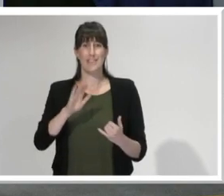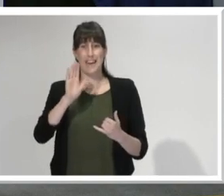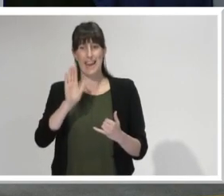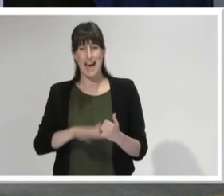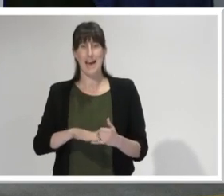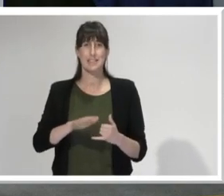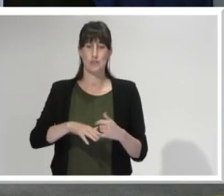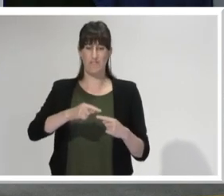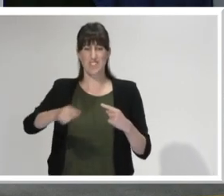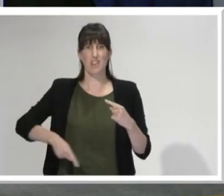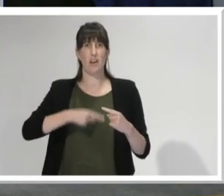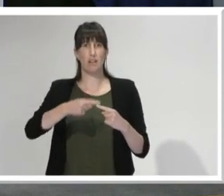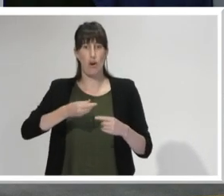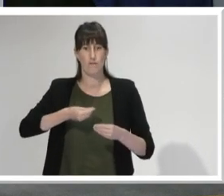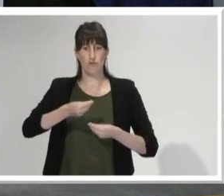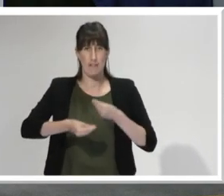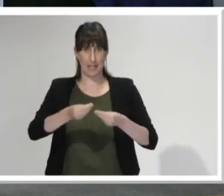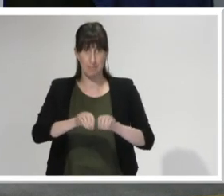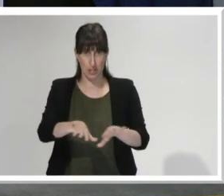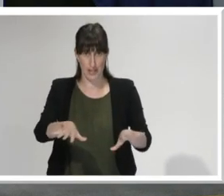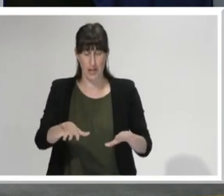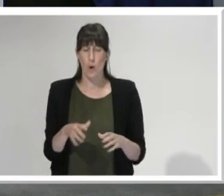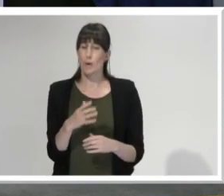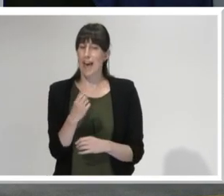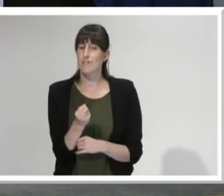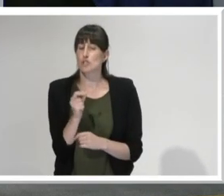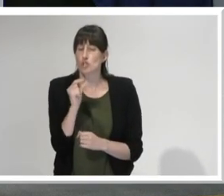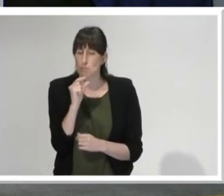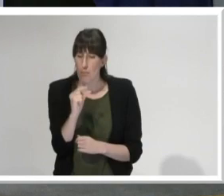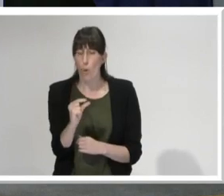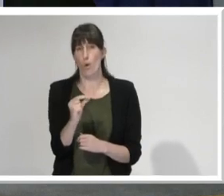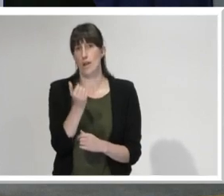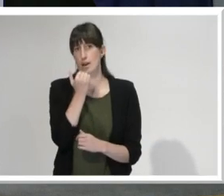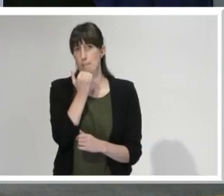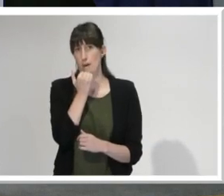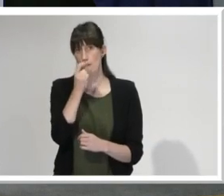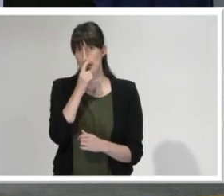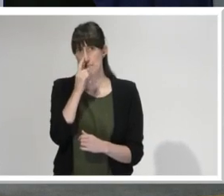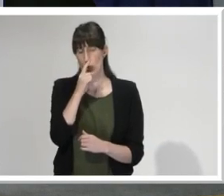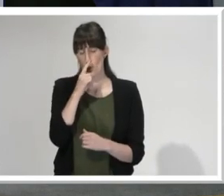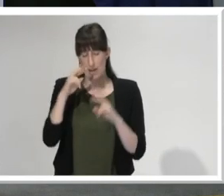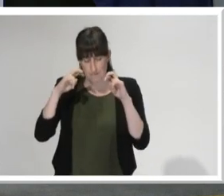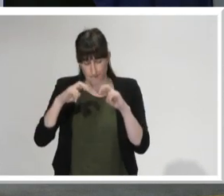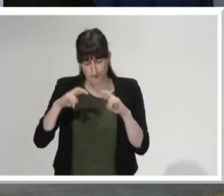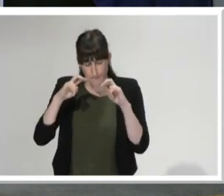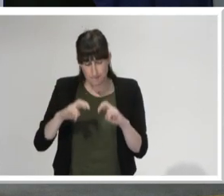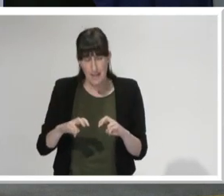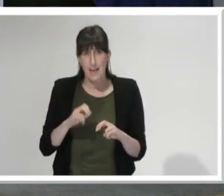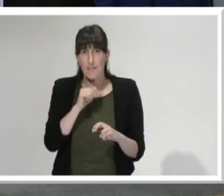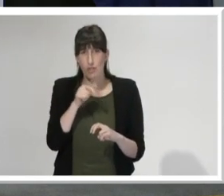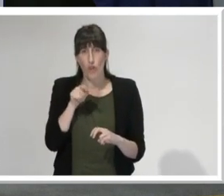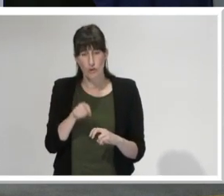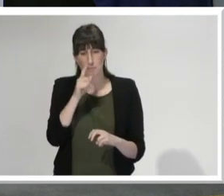we consider what we do next. We've got a small handful now of cases that we're really delving into to see what it's telling